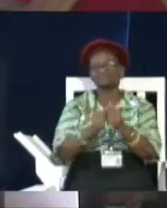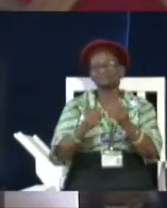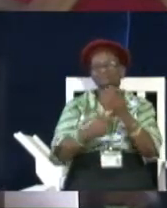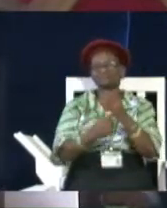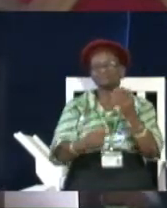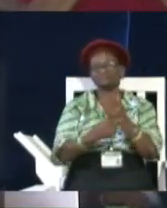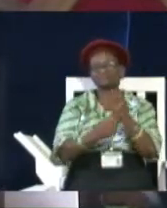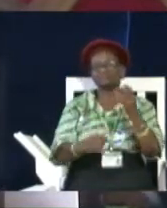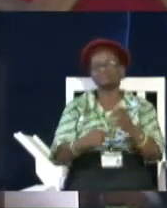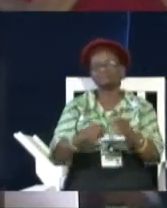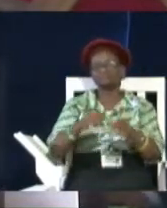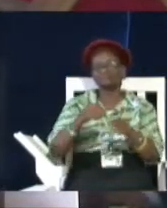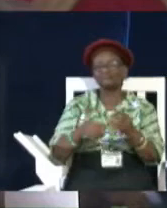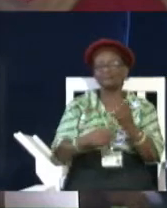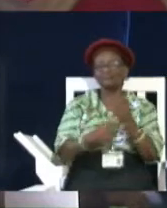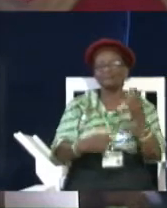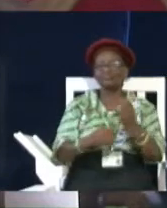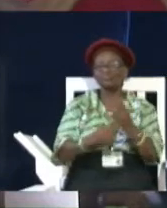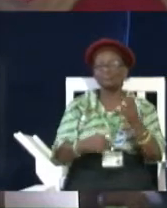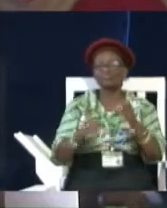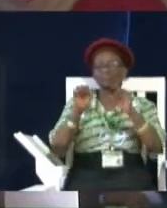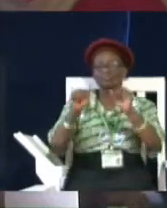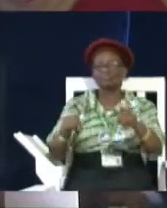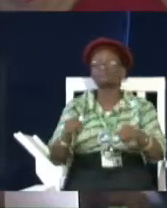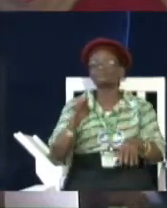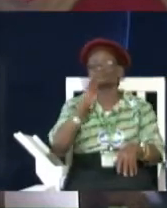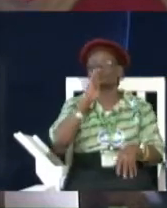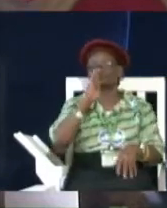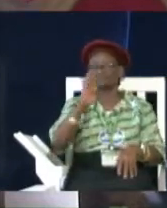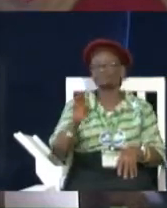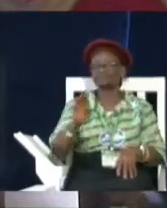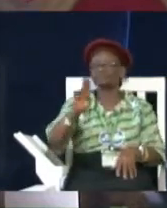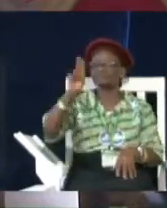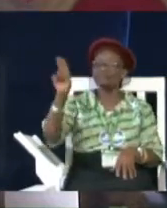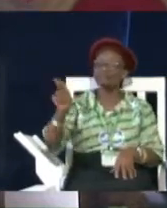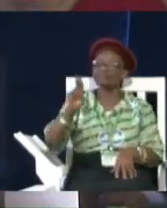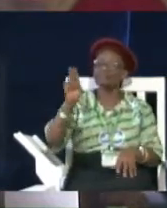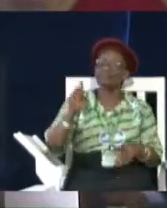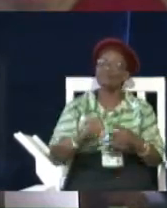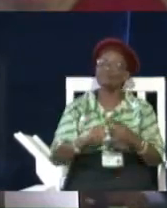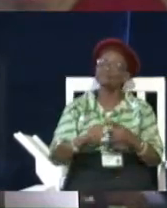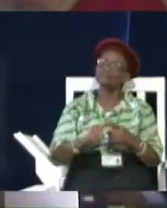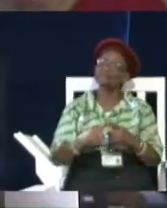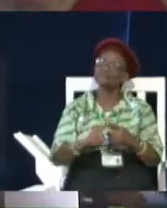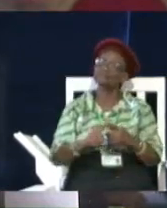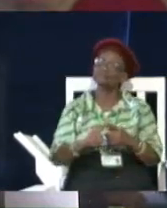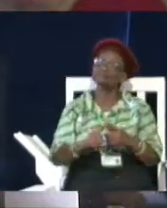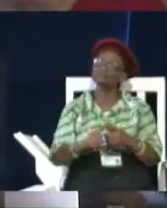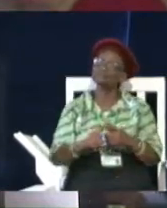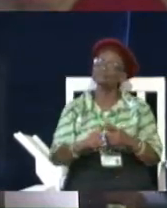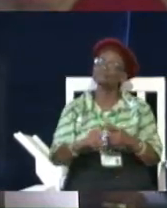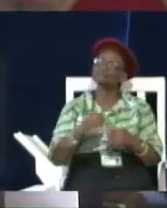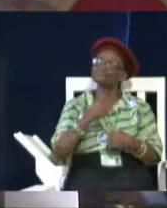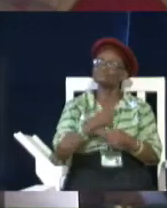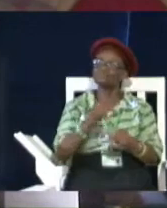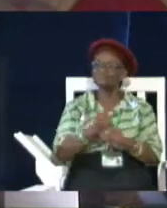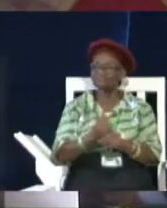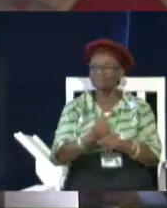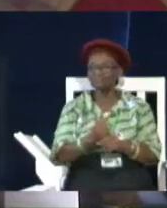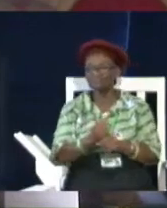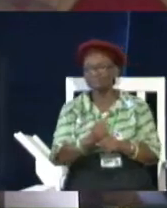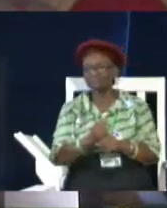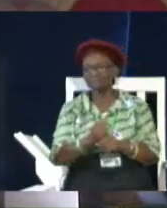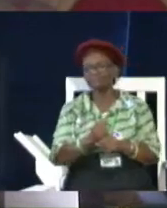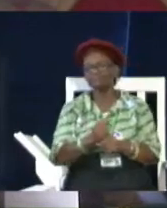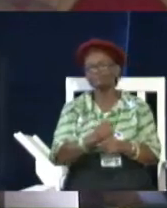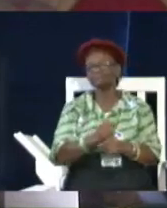Oil can be used to accelerate the